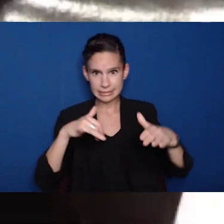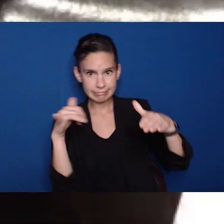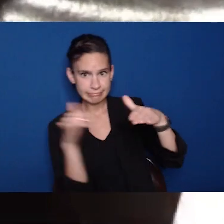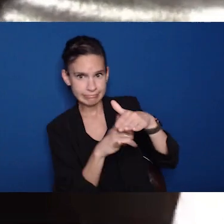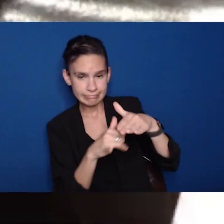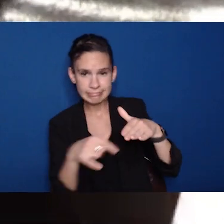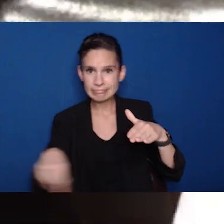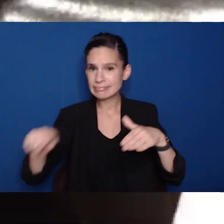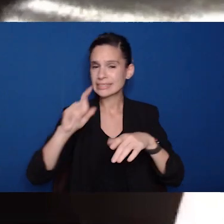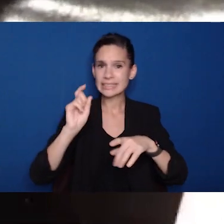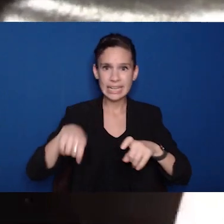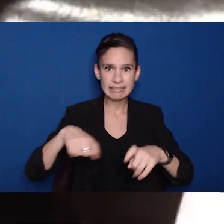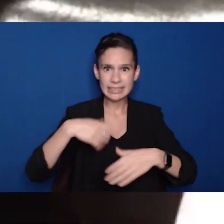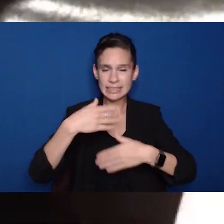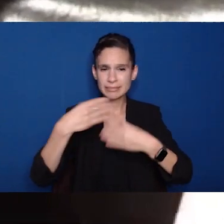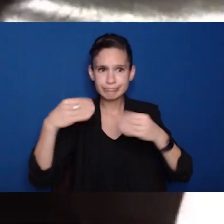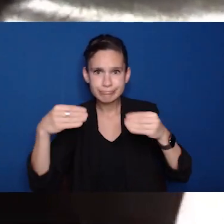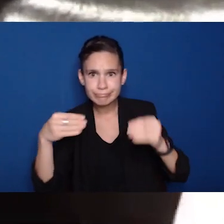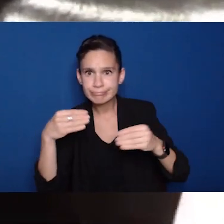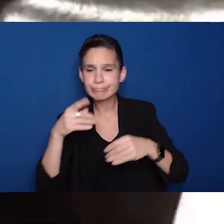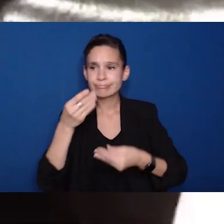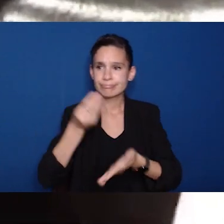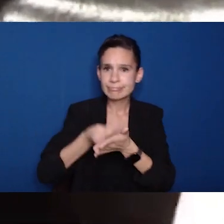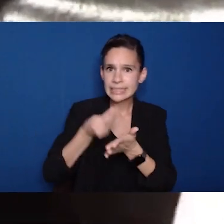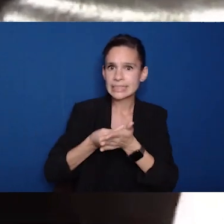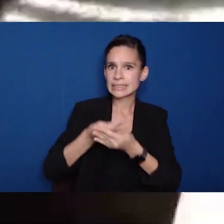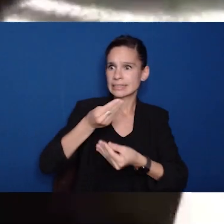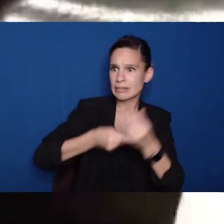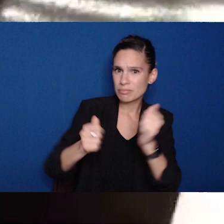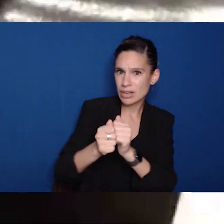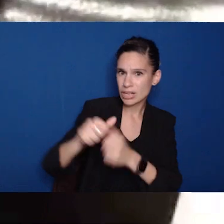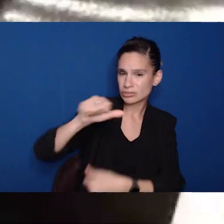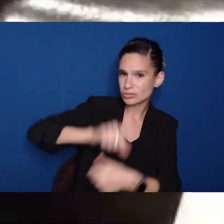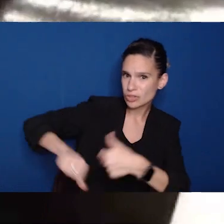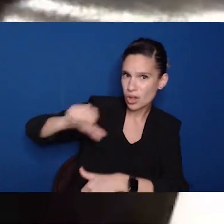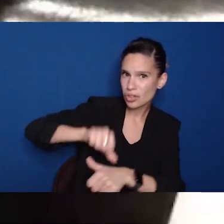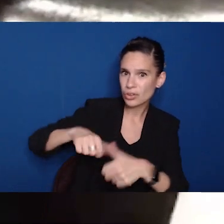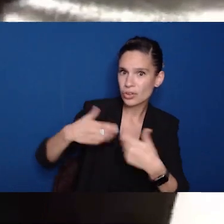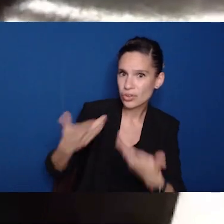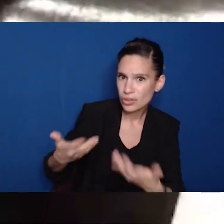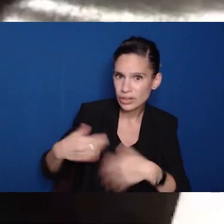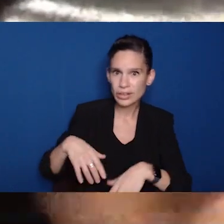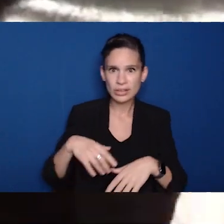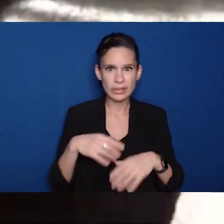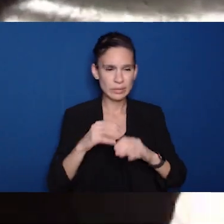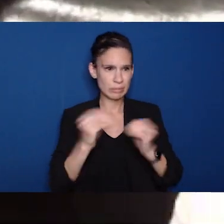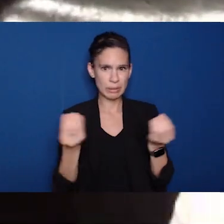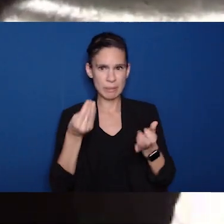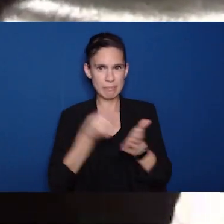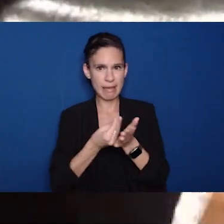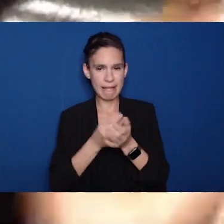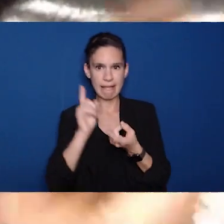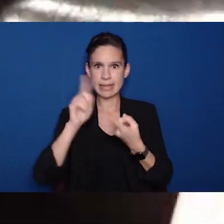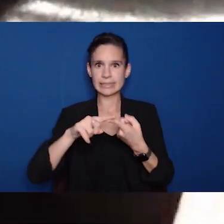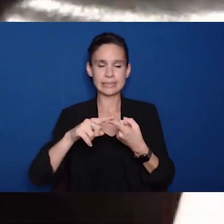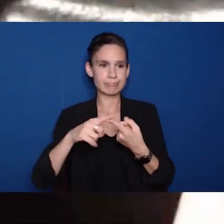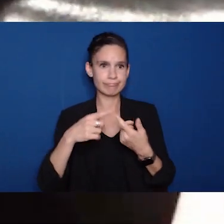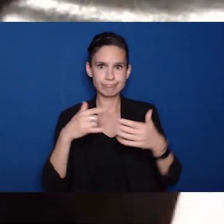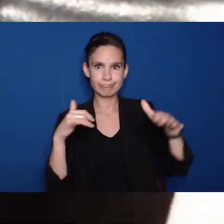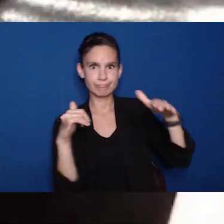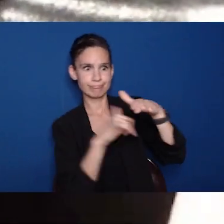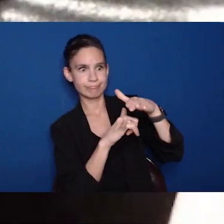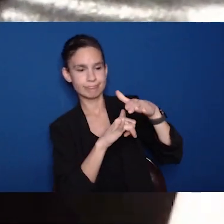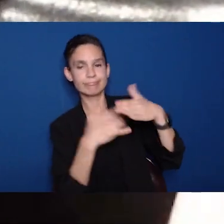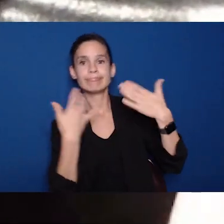they're, entrepreneurs or informal traders who will not have that money available, especially after a lockdown. So we are going to